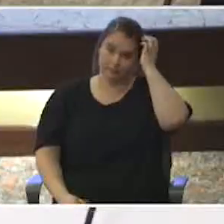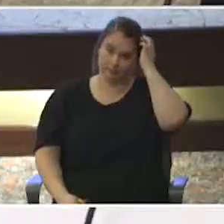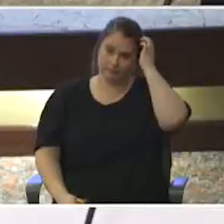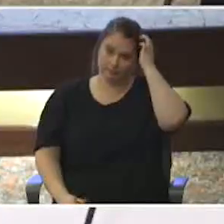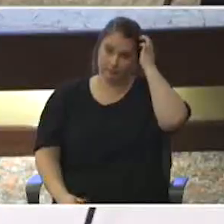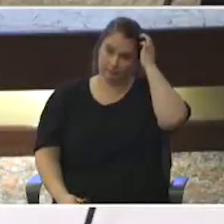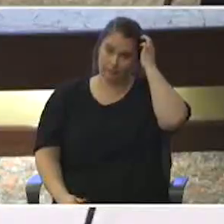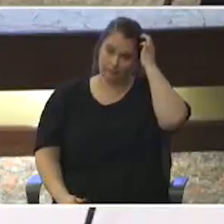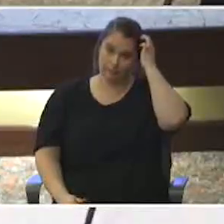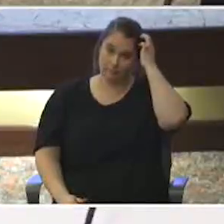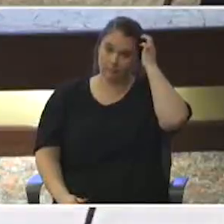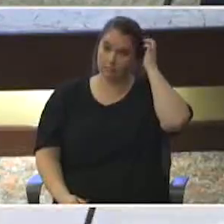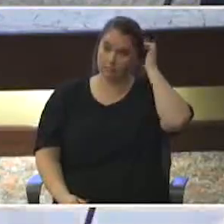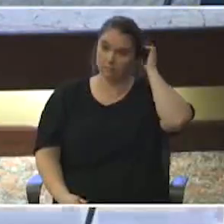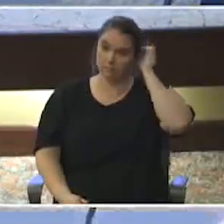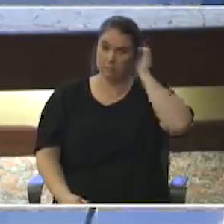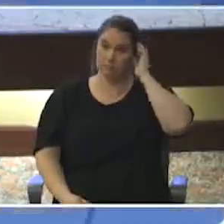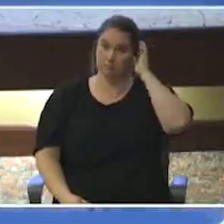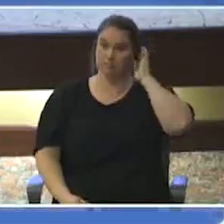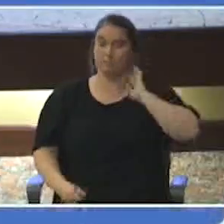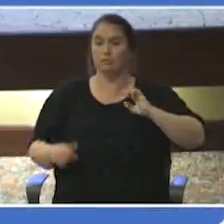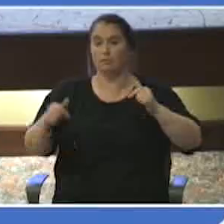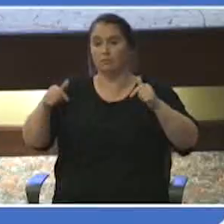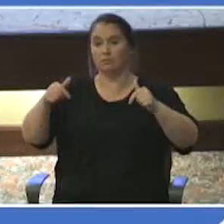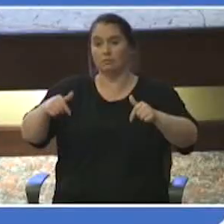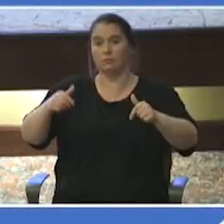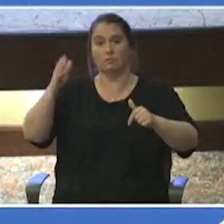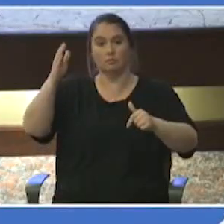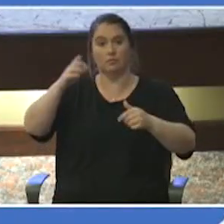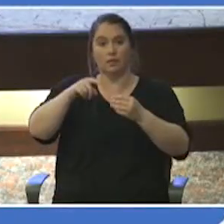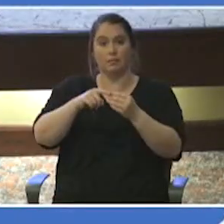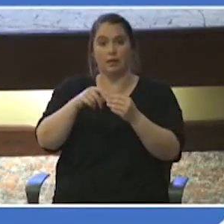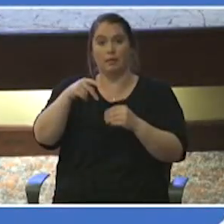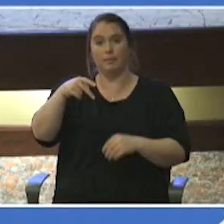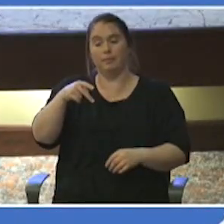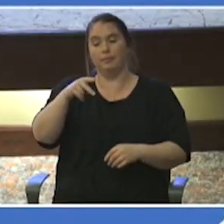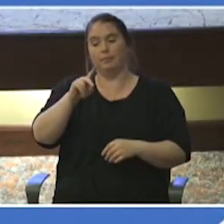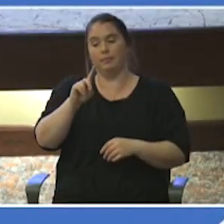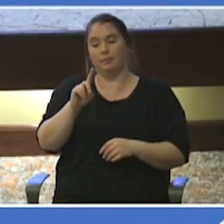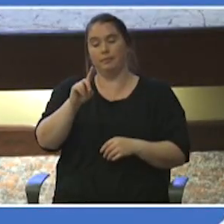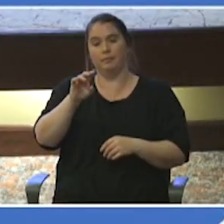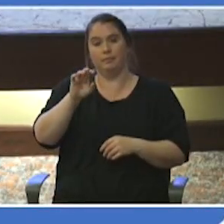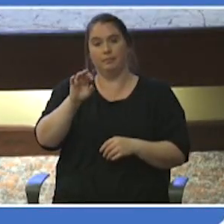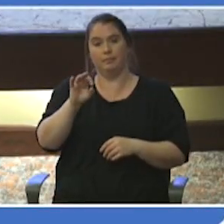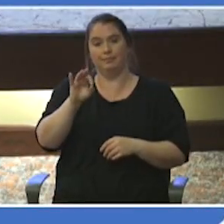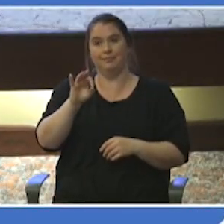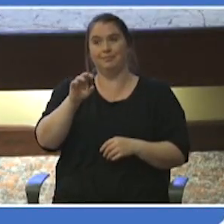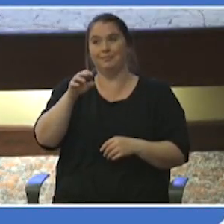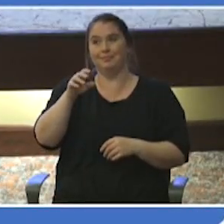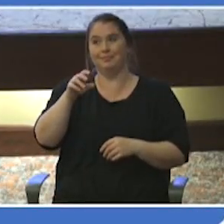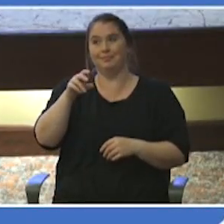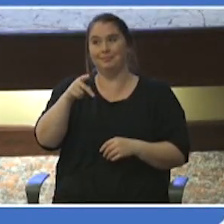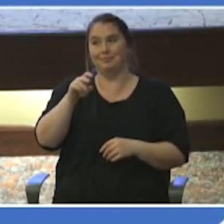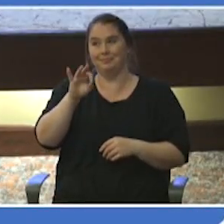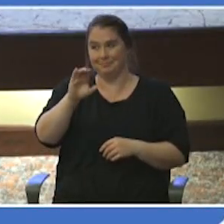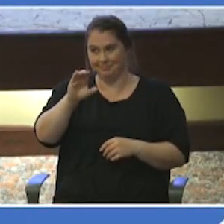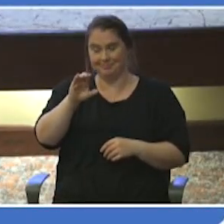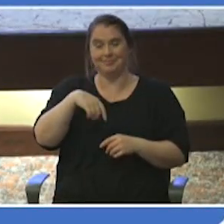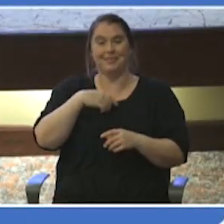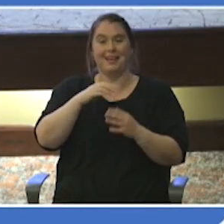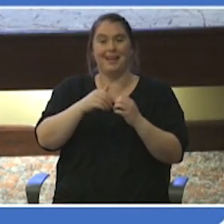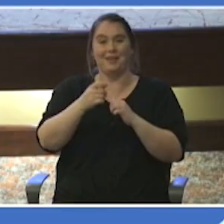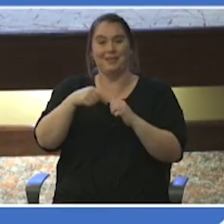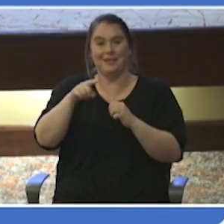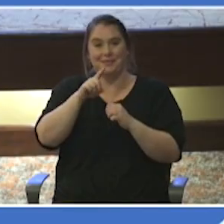So in this discussion about public facility corporations, or PFCs, we'll talk about what they are, how they are